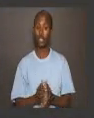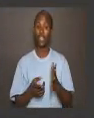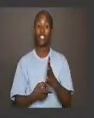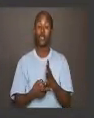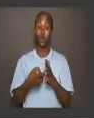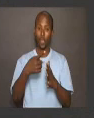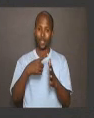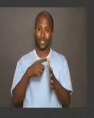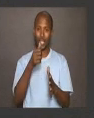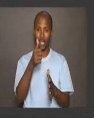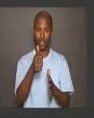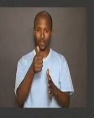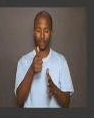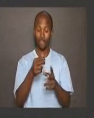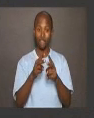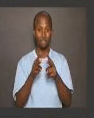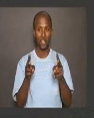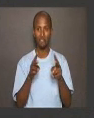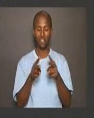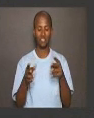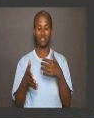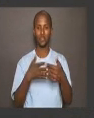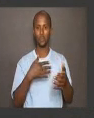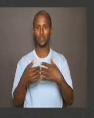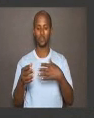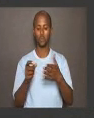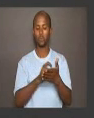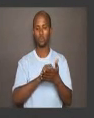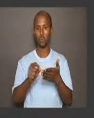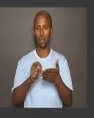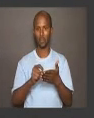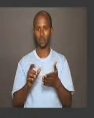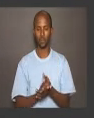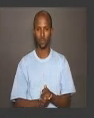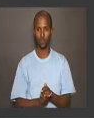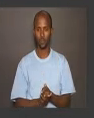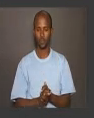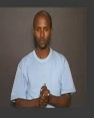Sequence A was very easy to write a term for, was it not?